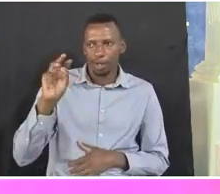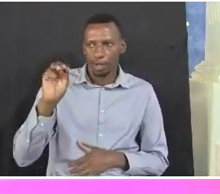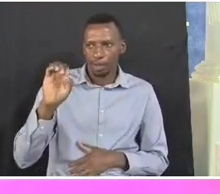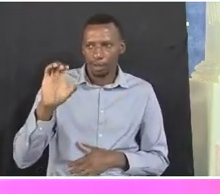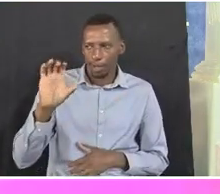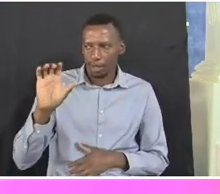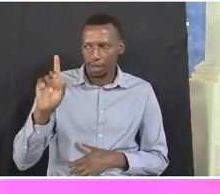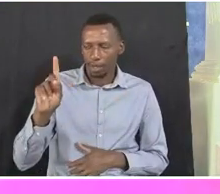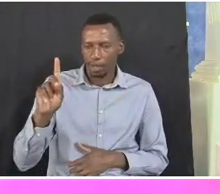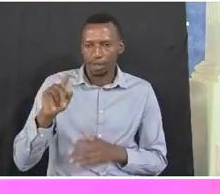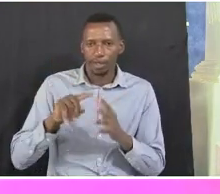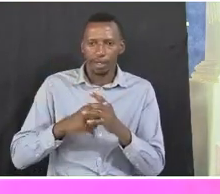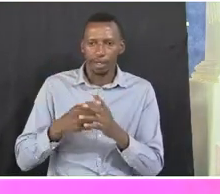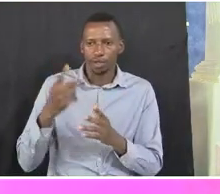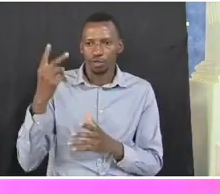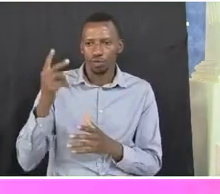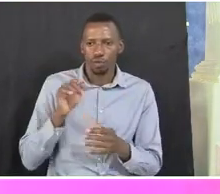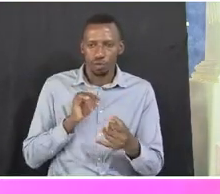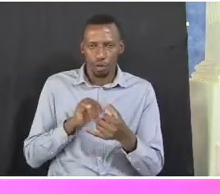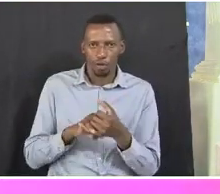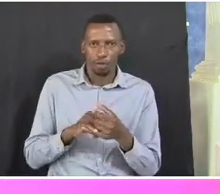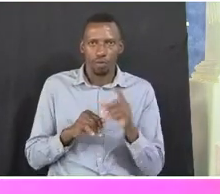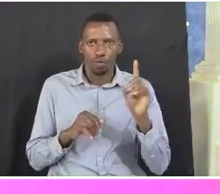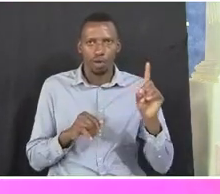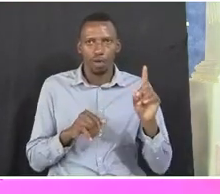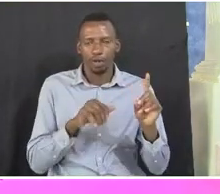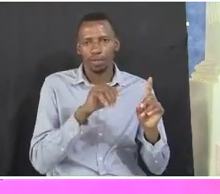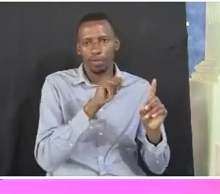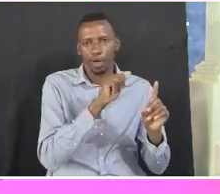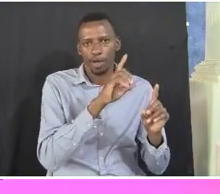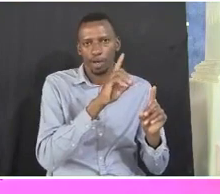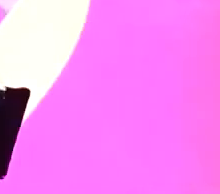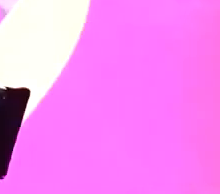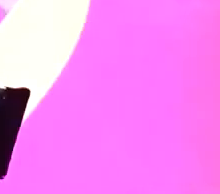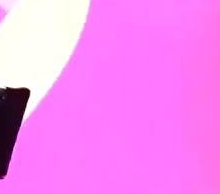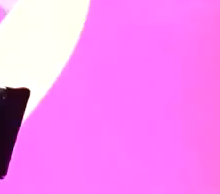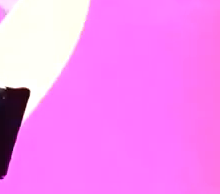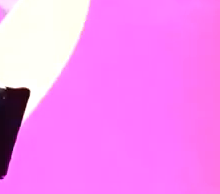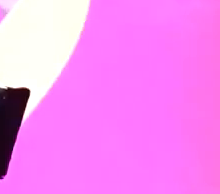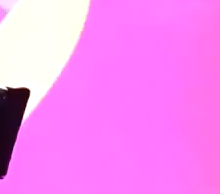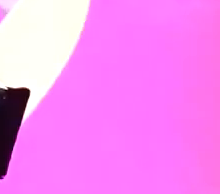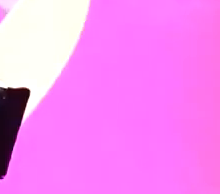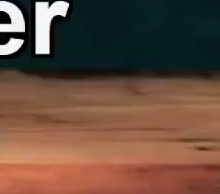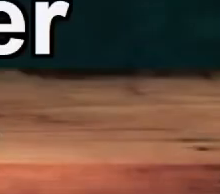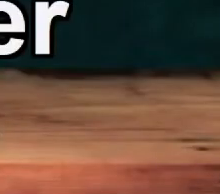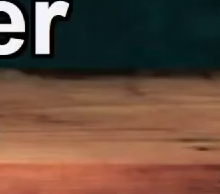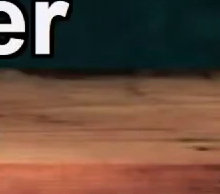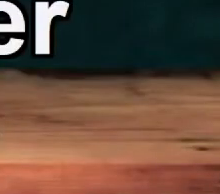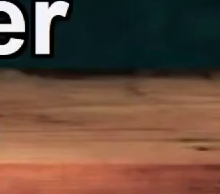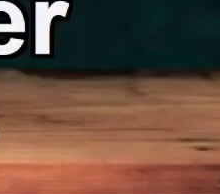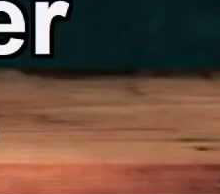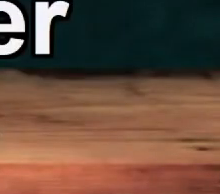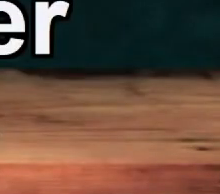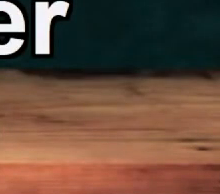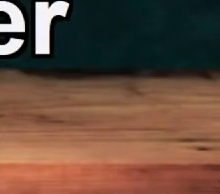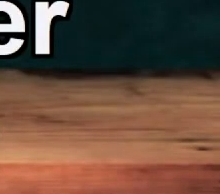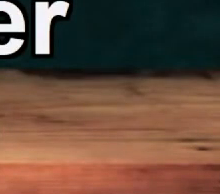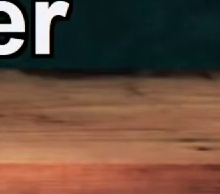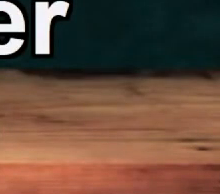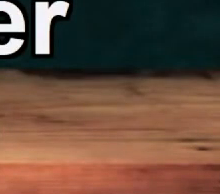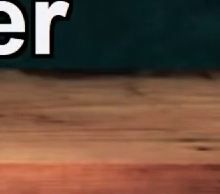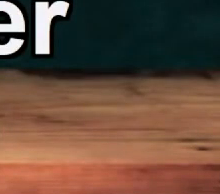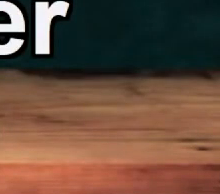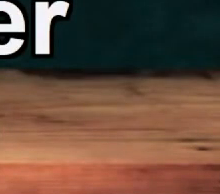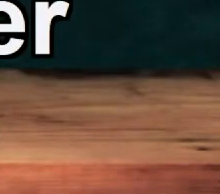wives. The name of one was Ada, and the name of the second was Zillah. As the descendants of Cain